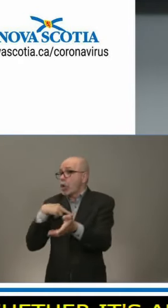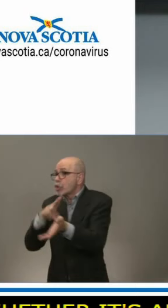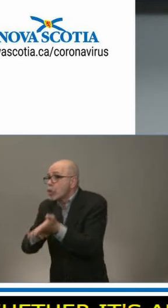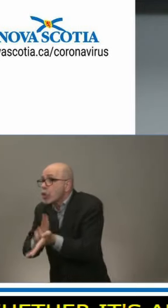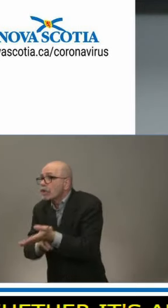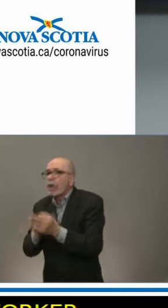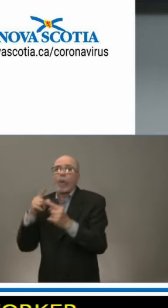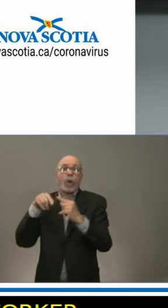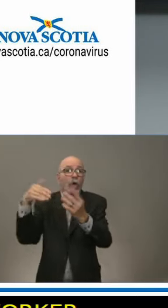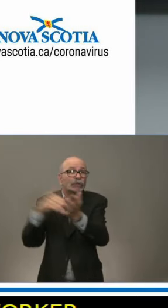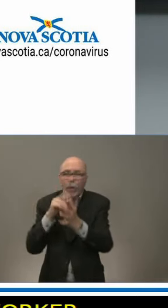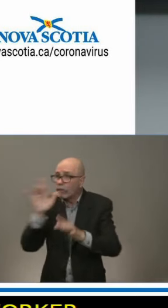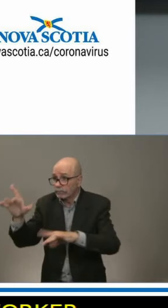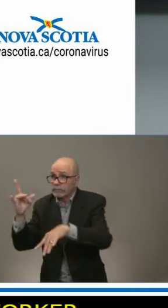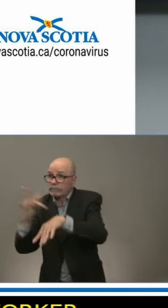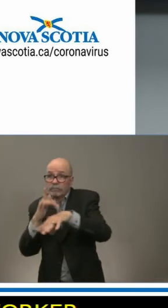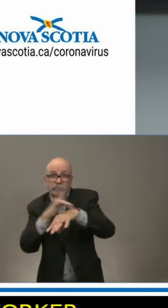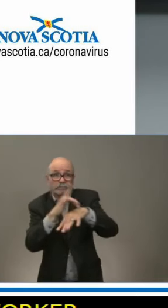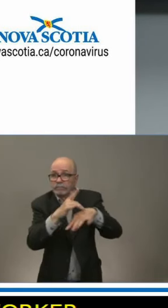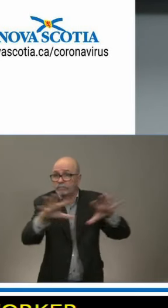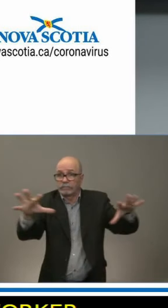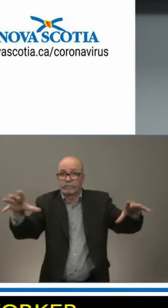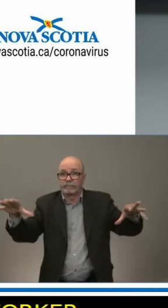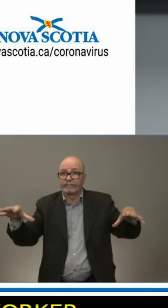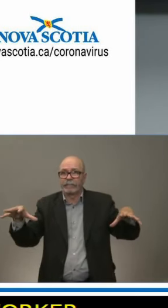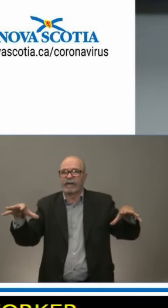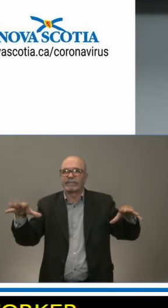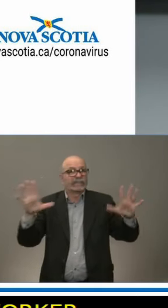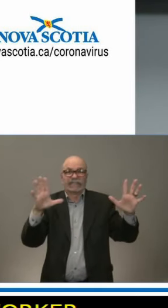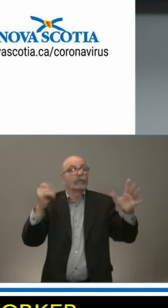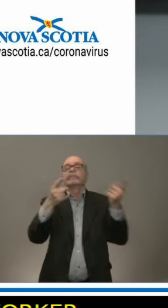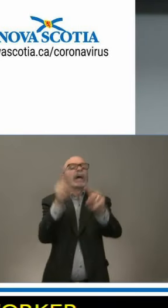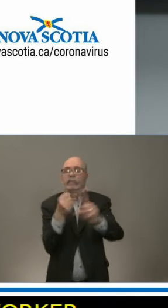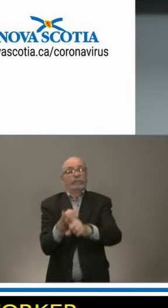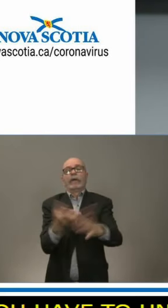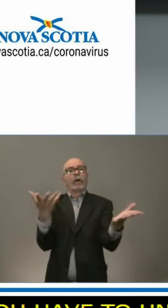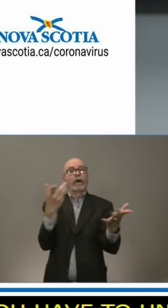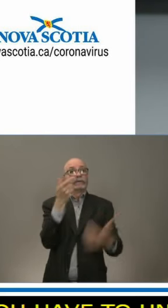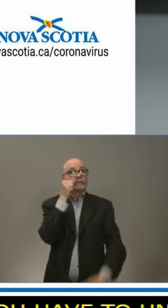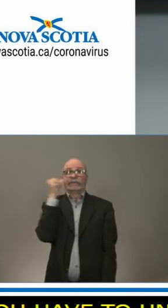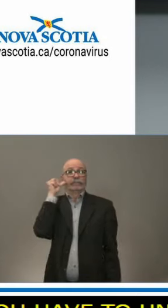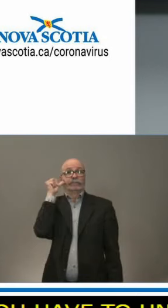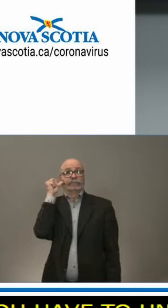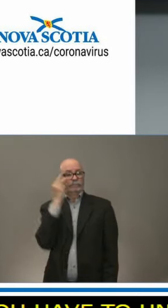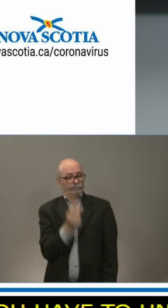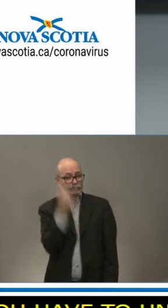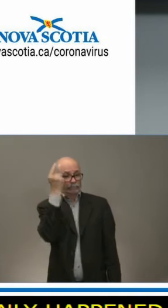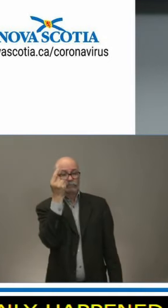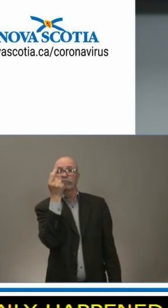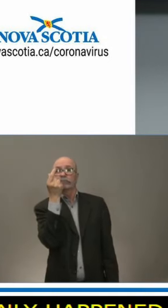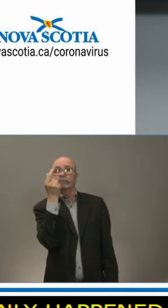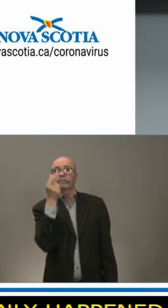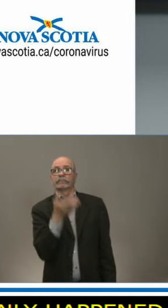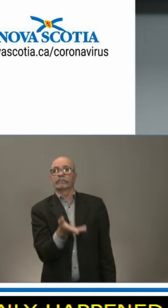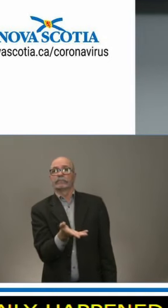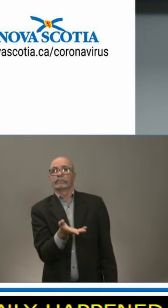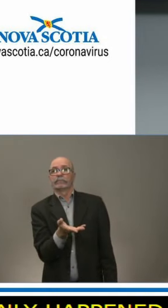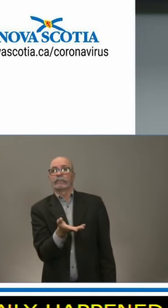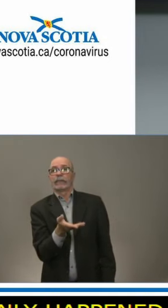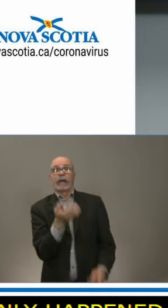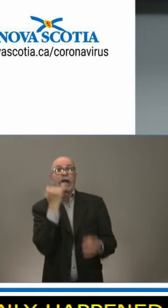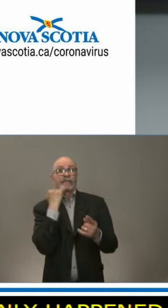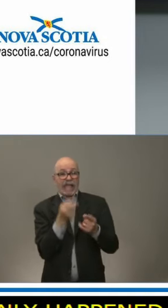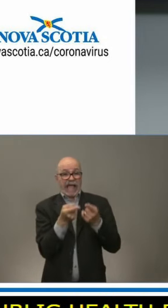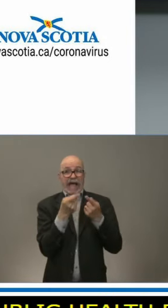yesterday, and so there's an ongoing public health follow-up on this case. As I said, any healthcare facility, we always bring in infection control and